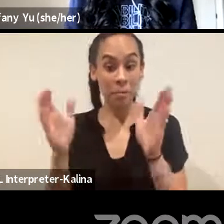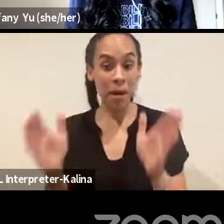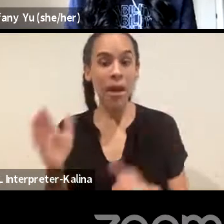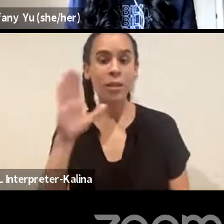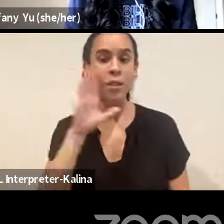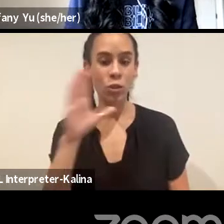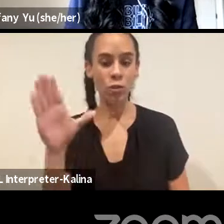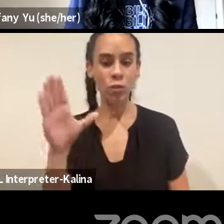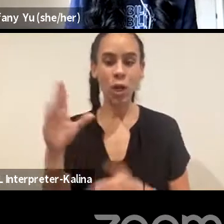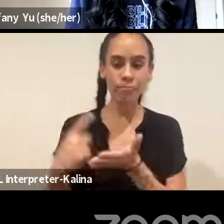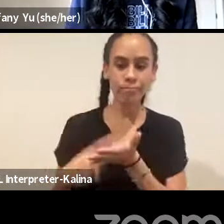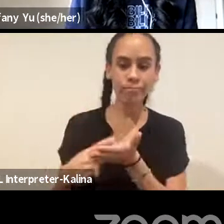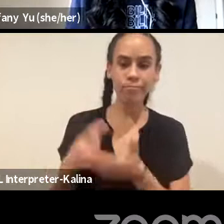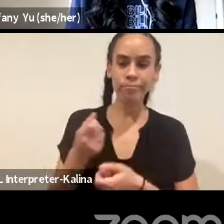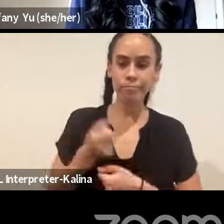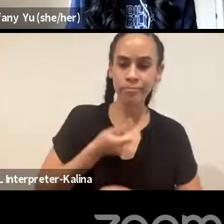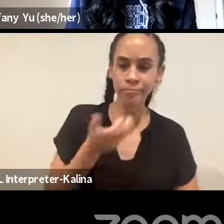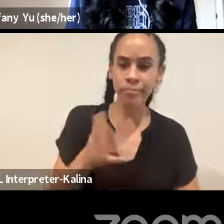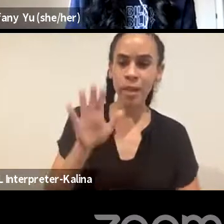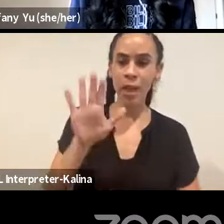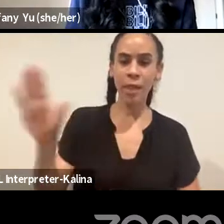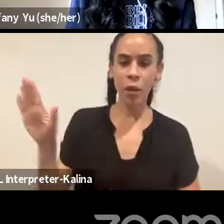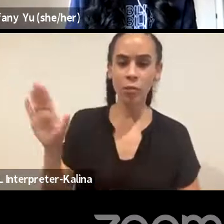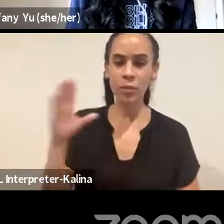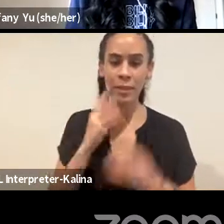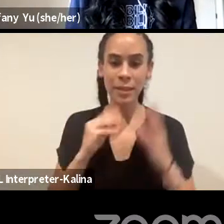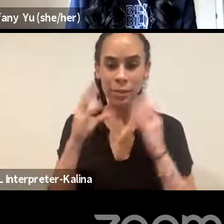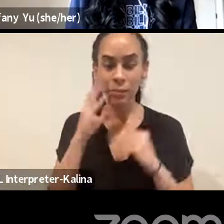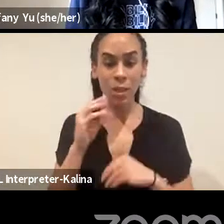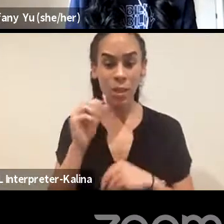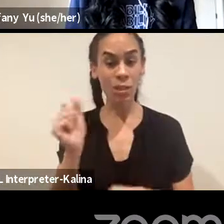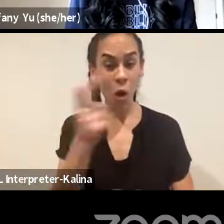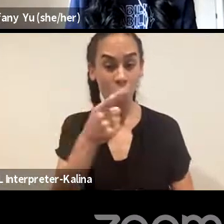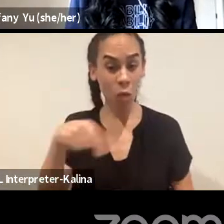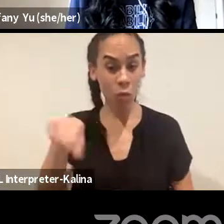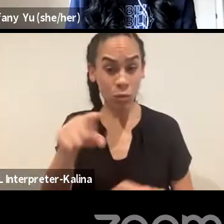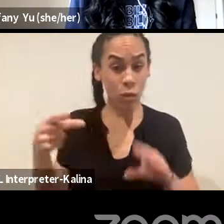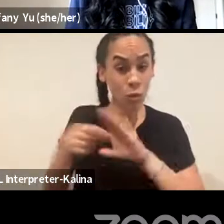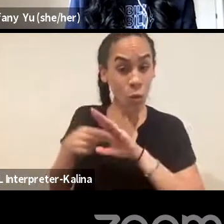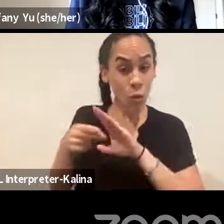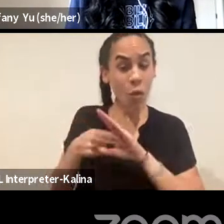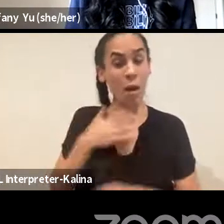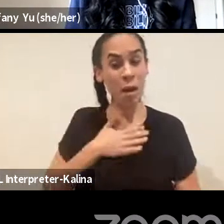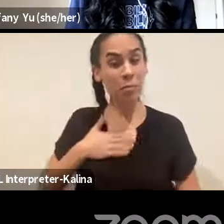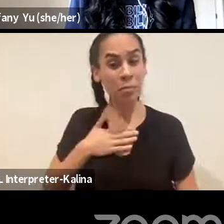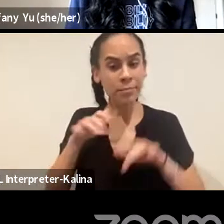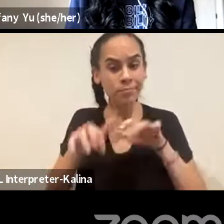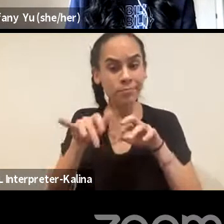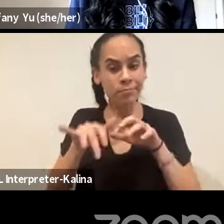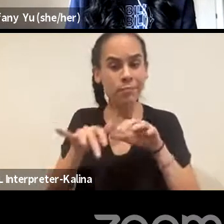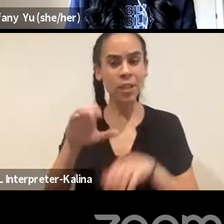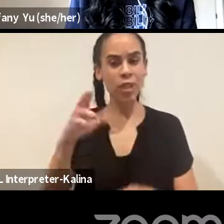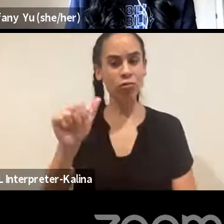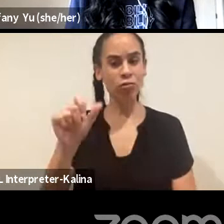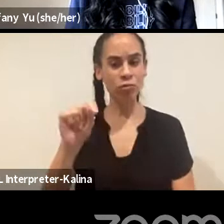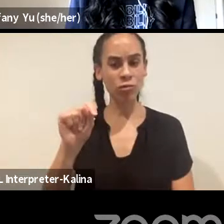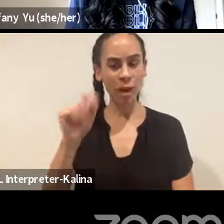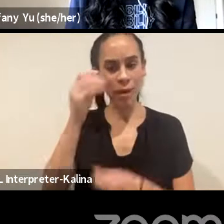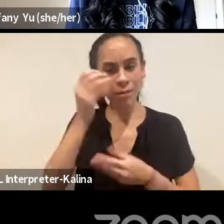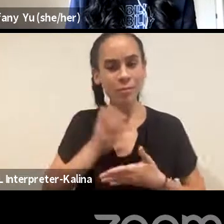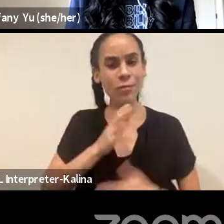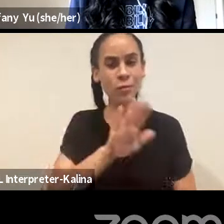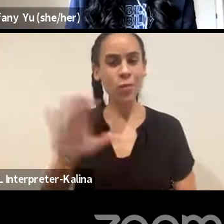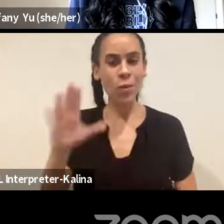to share yours in the chat too, because I want to know, and I would love to have this